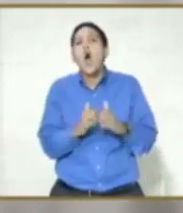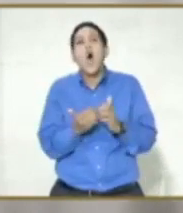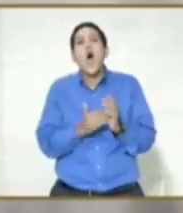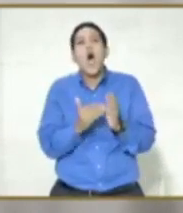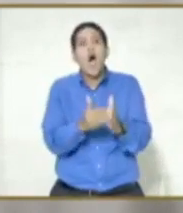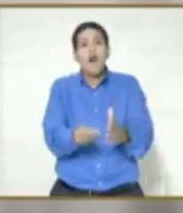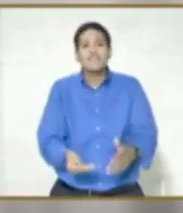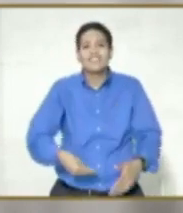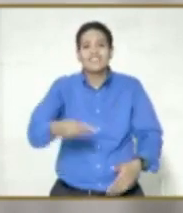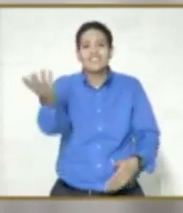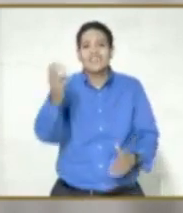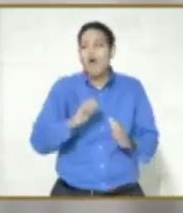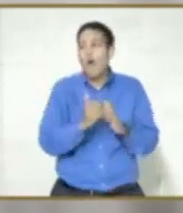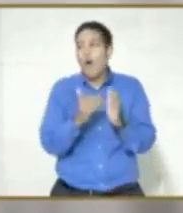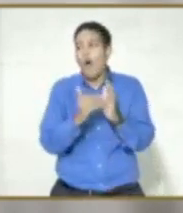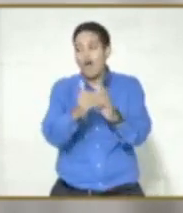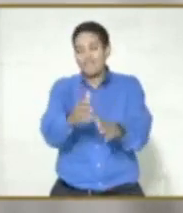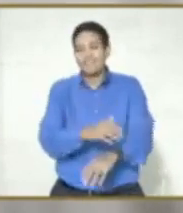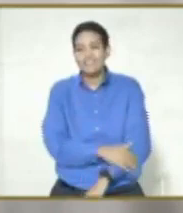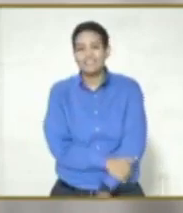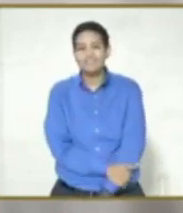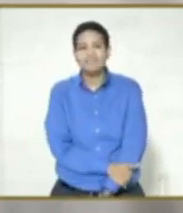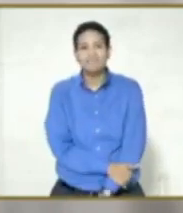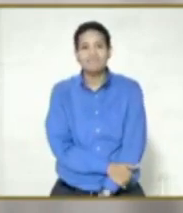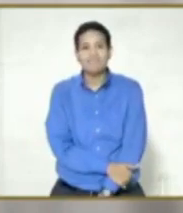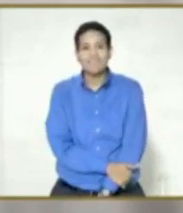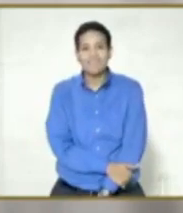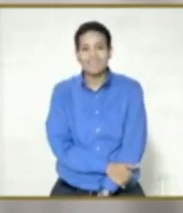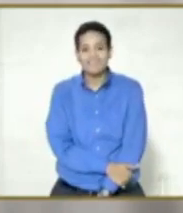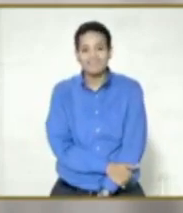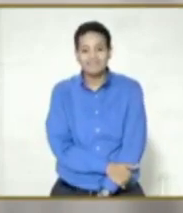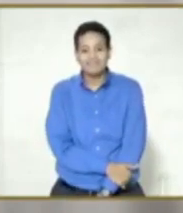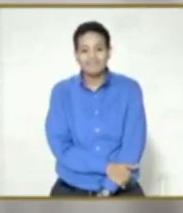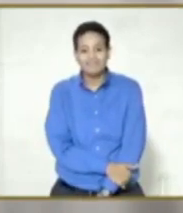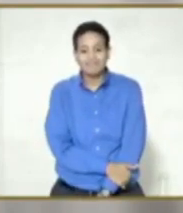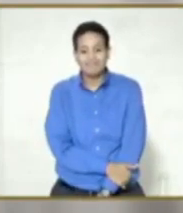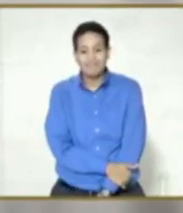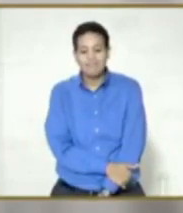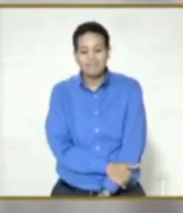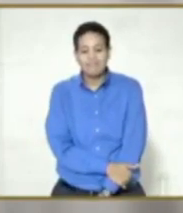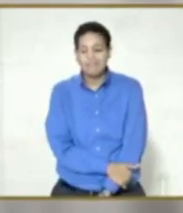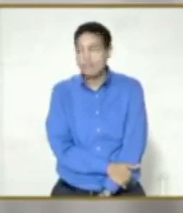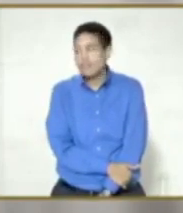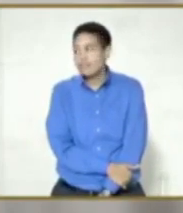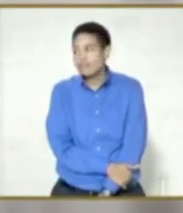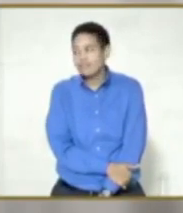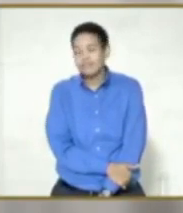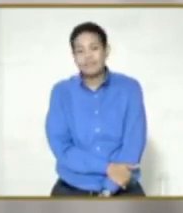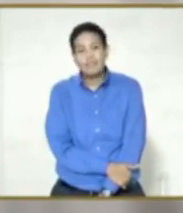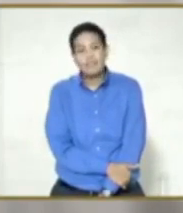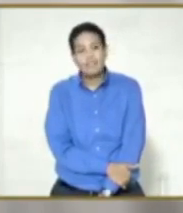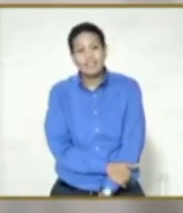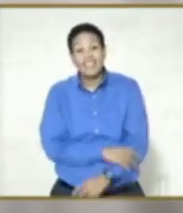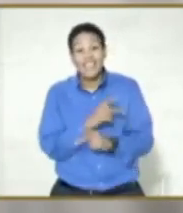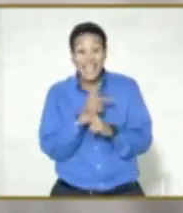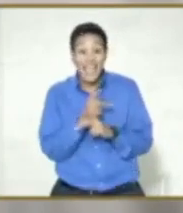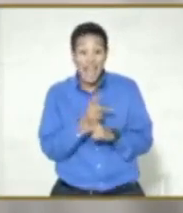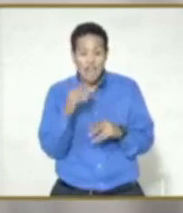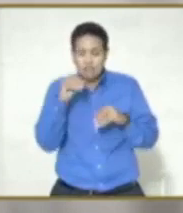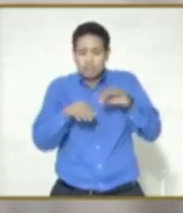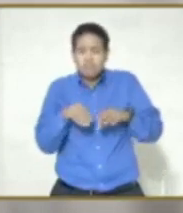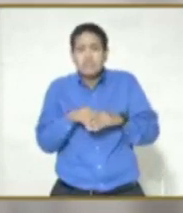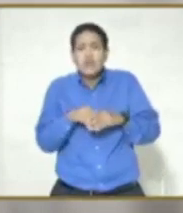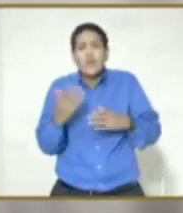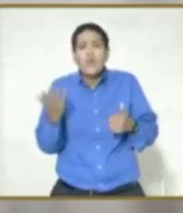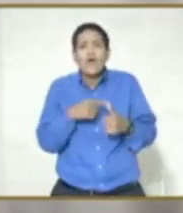Department? Okay, so the care packages consist mainly